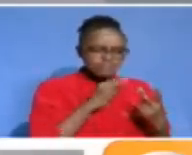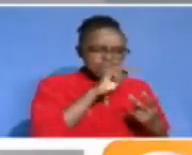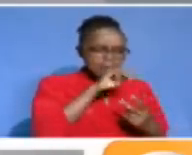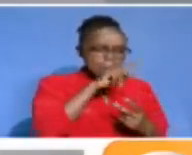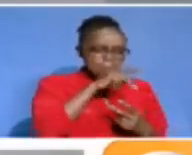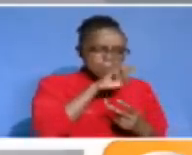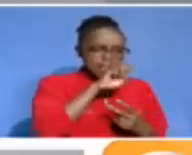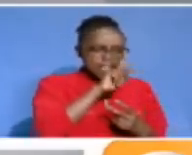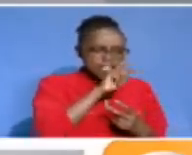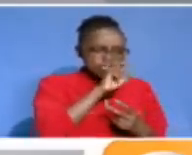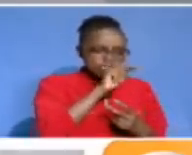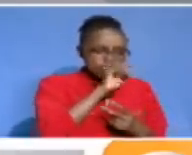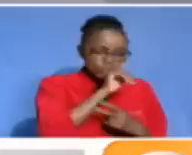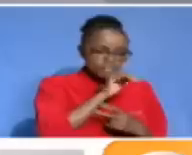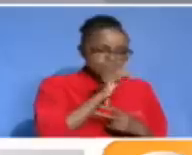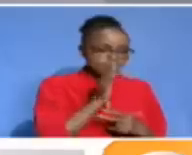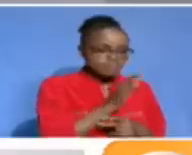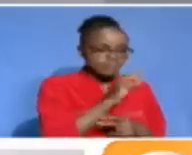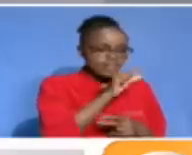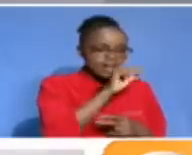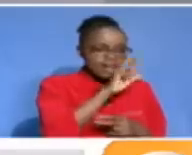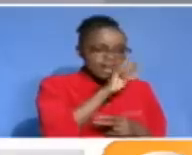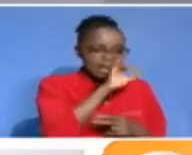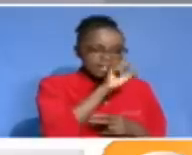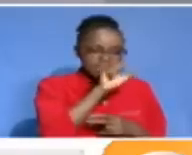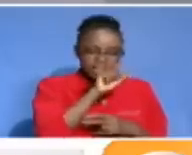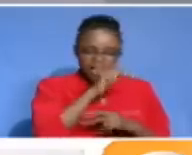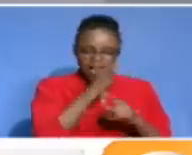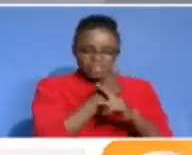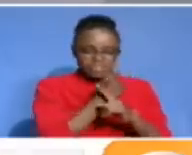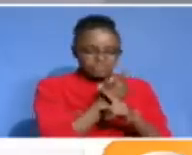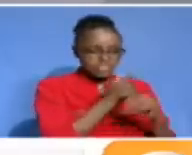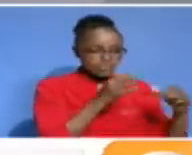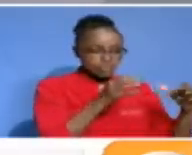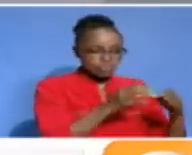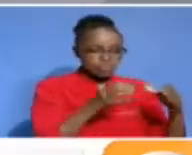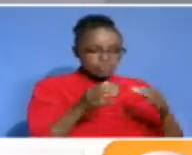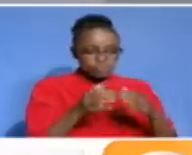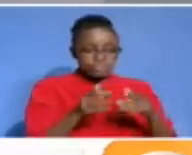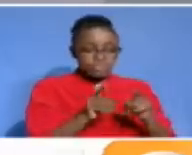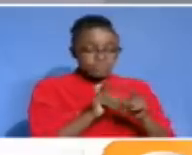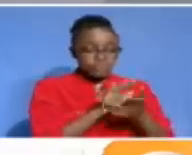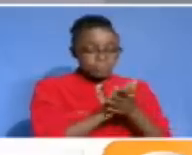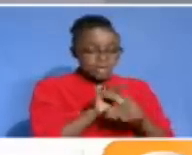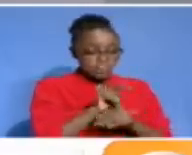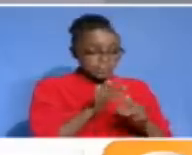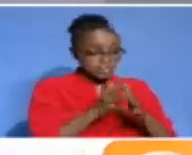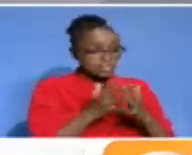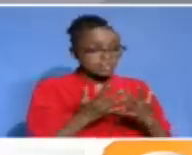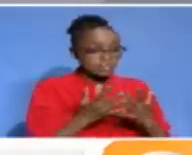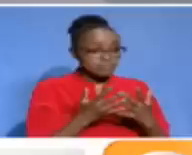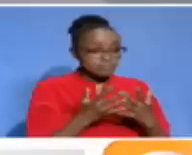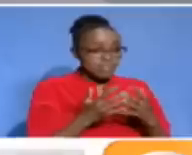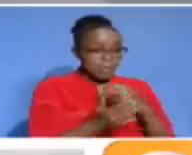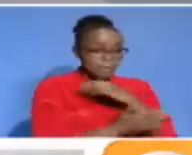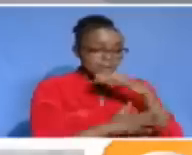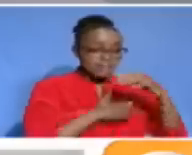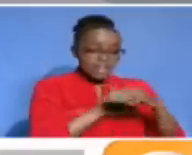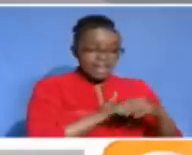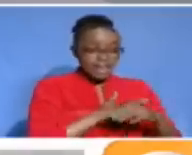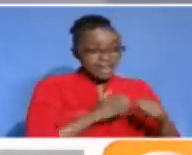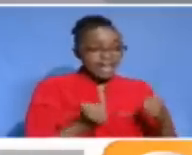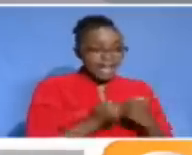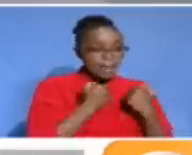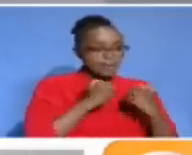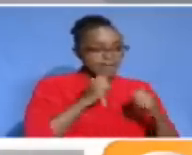Mpeketoni, Garissa, and many other smaller ones to now this one. It's unfortunate it has happened. It